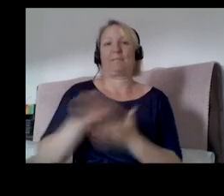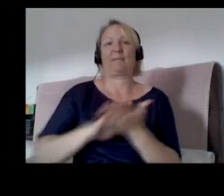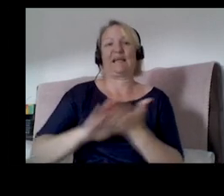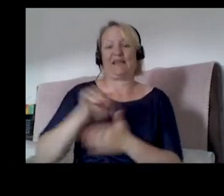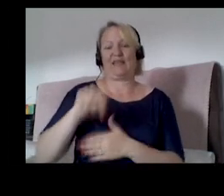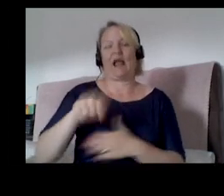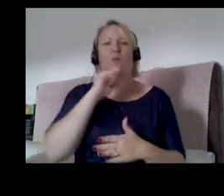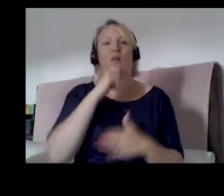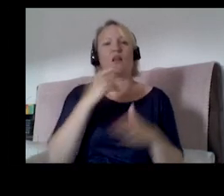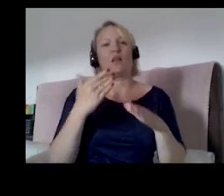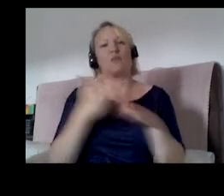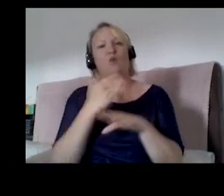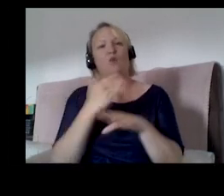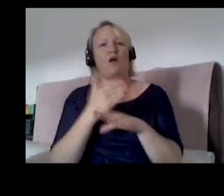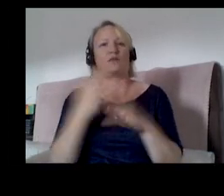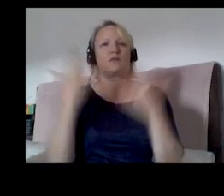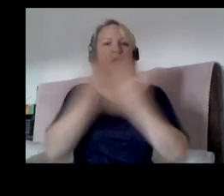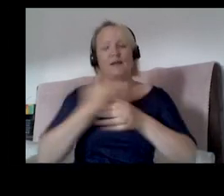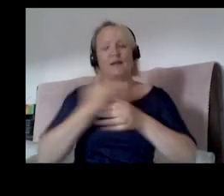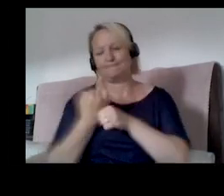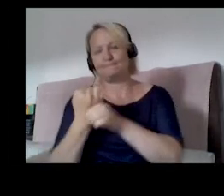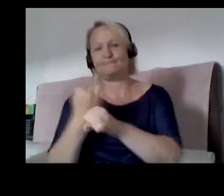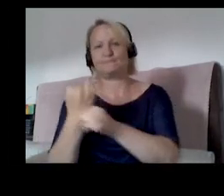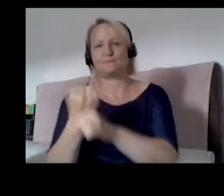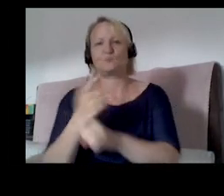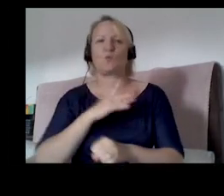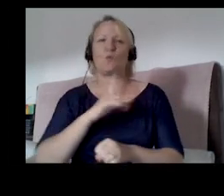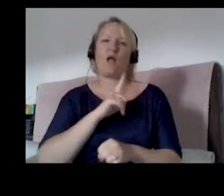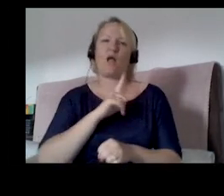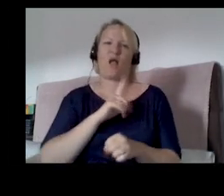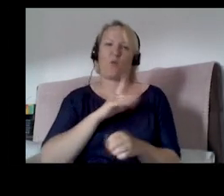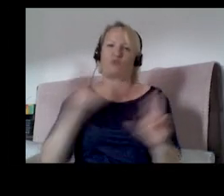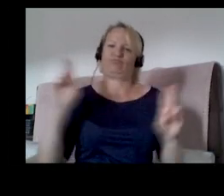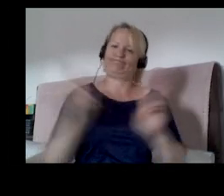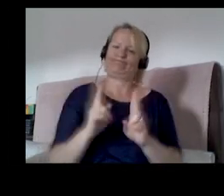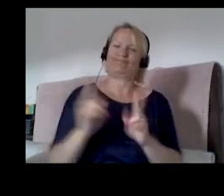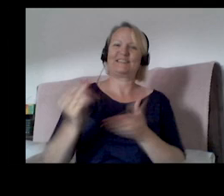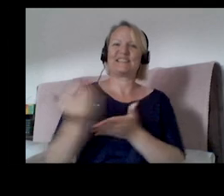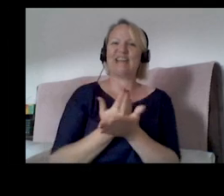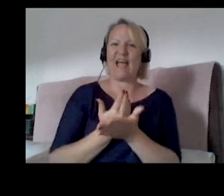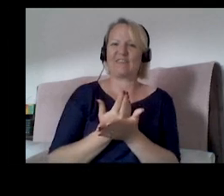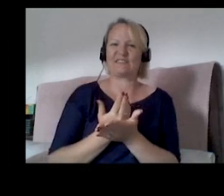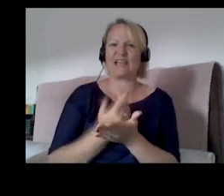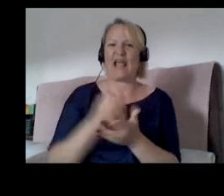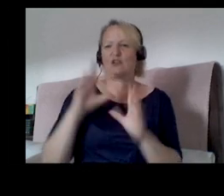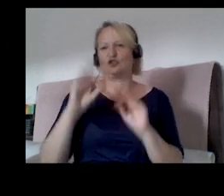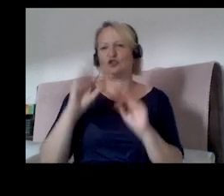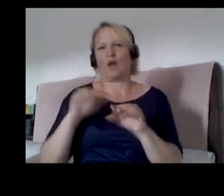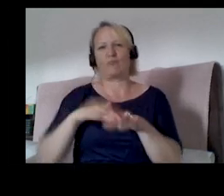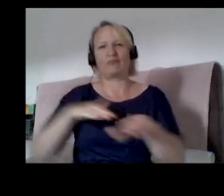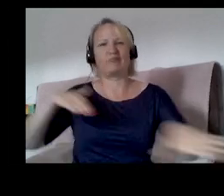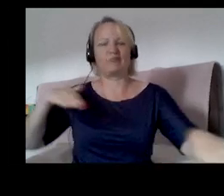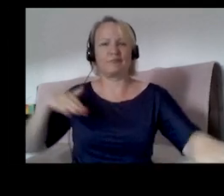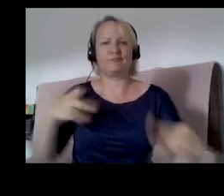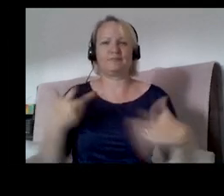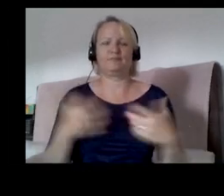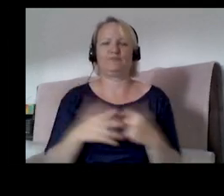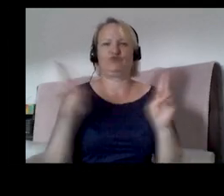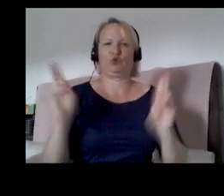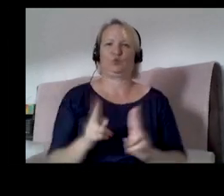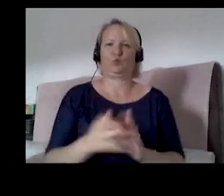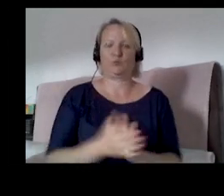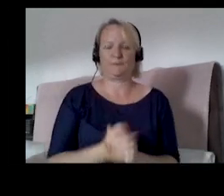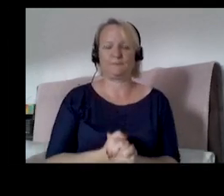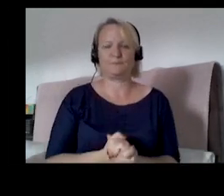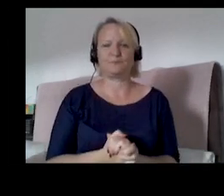road network. These works would be carried out at night and at weekends to maintain safety and reduce disruption